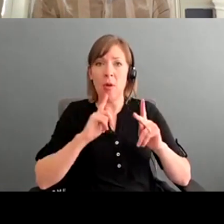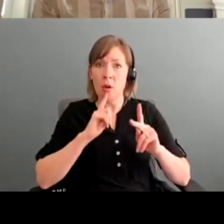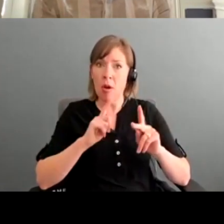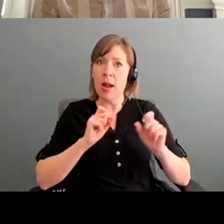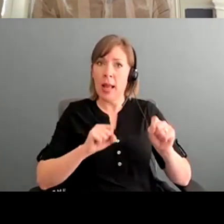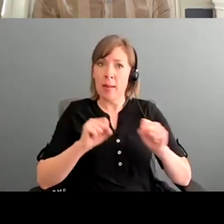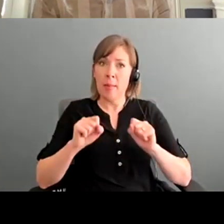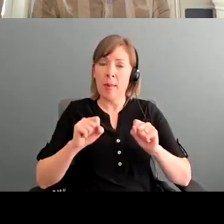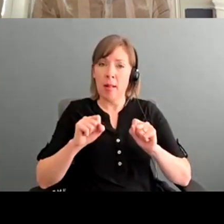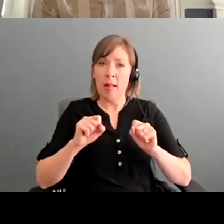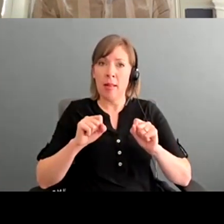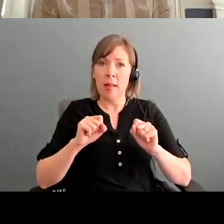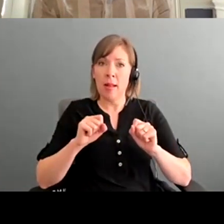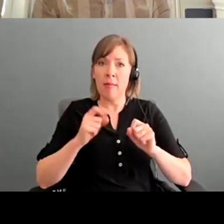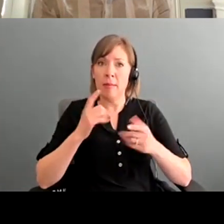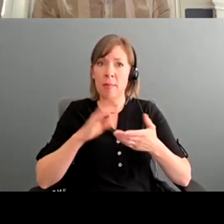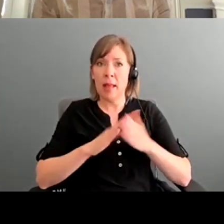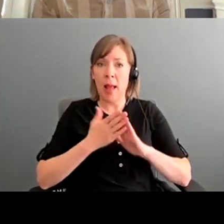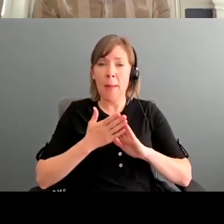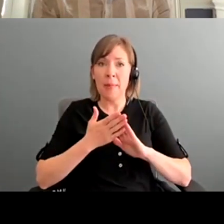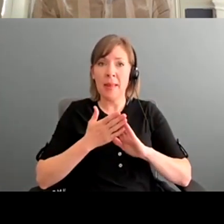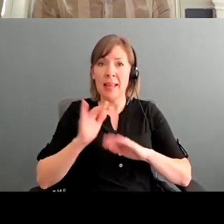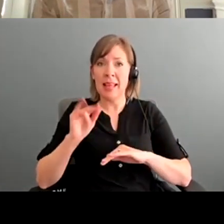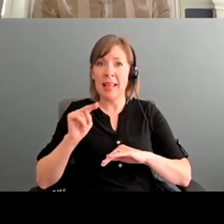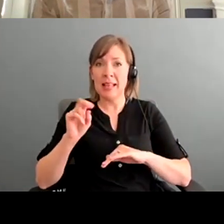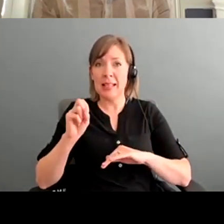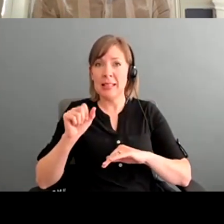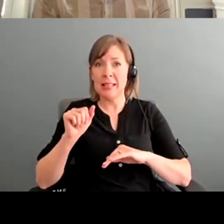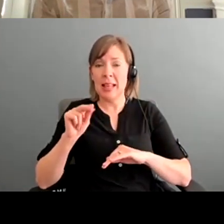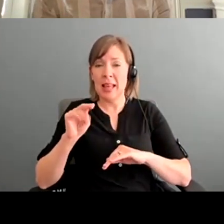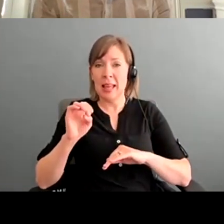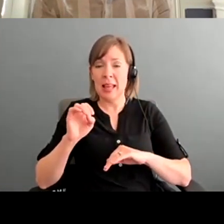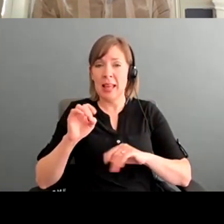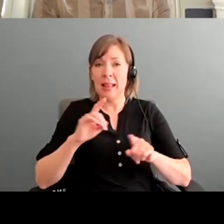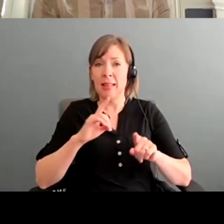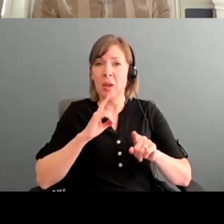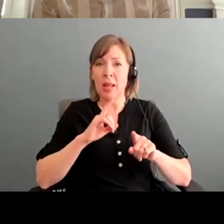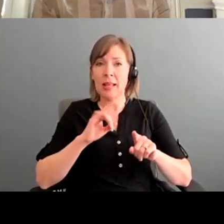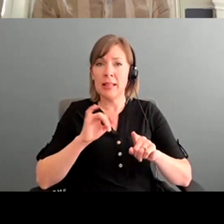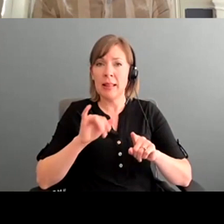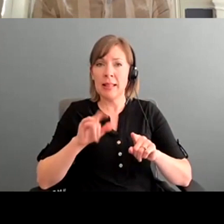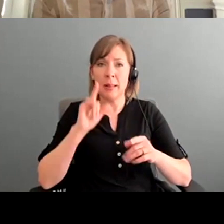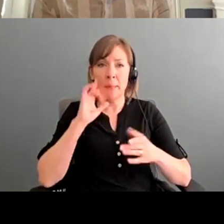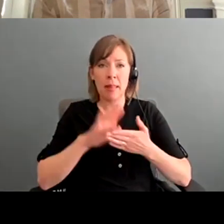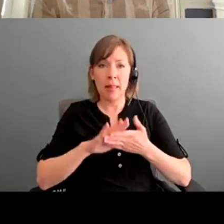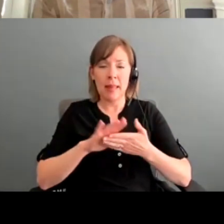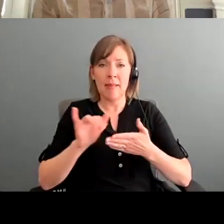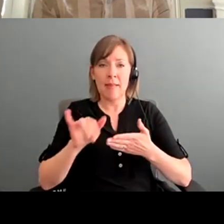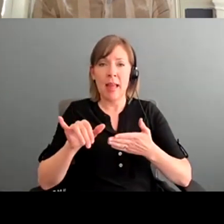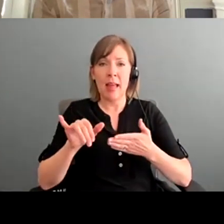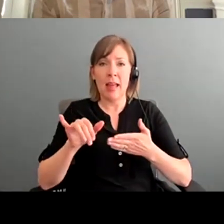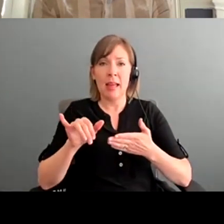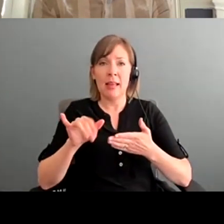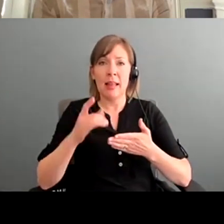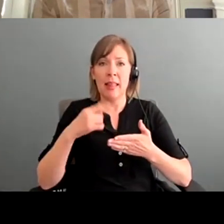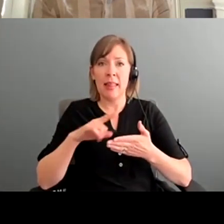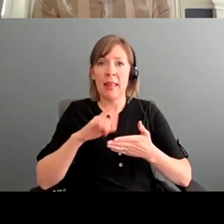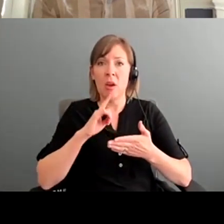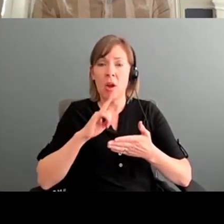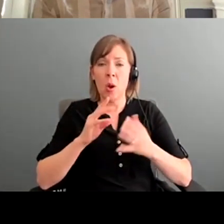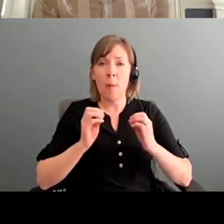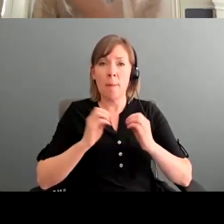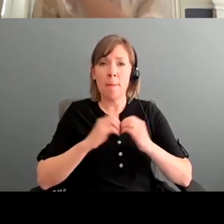of becoming insane, there is this belief that they are